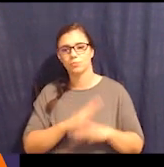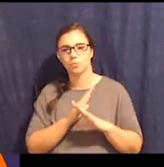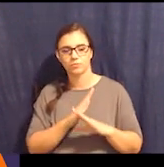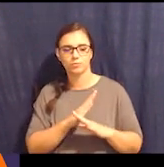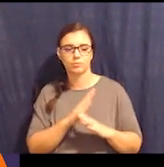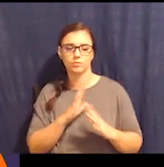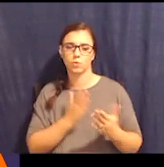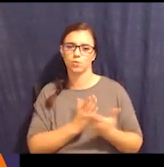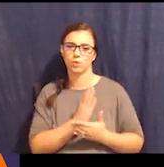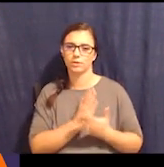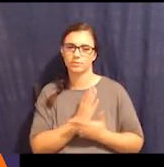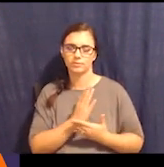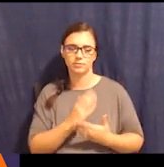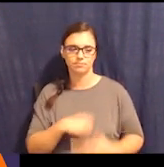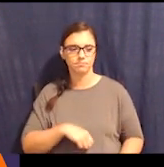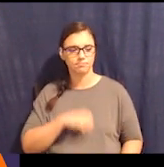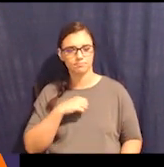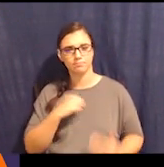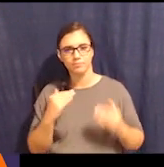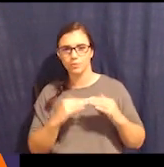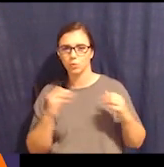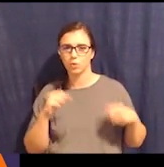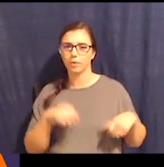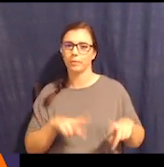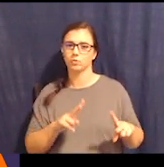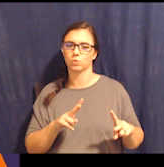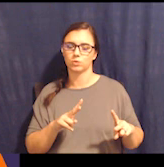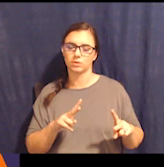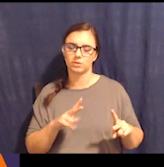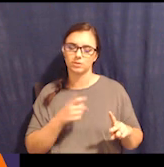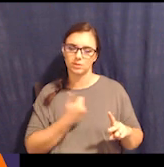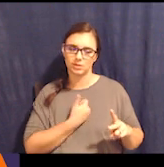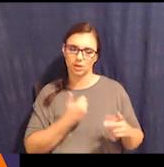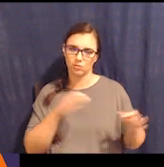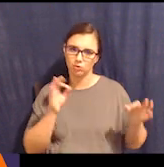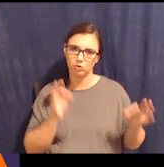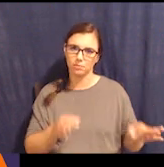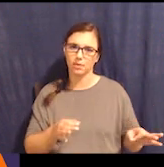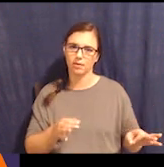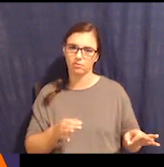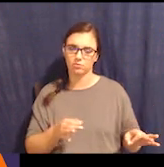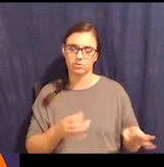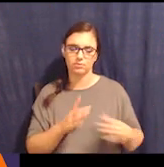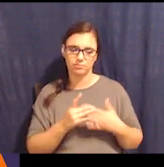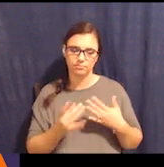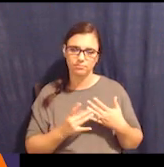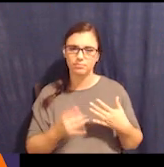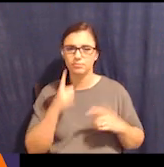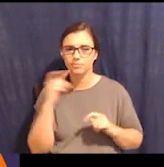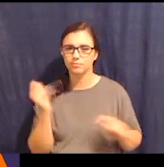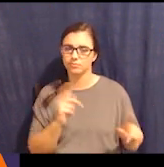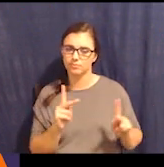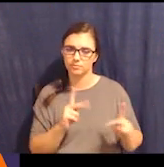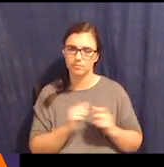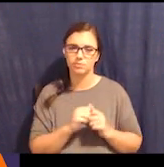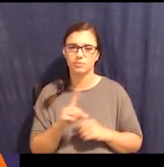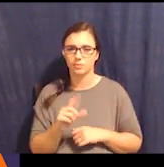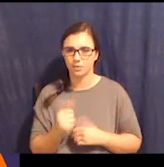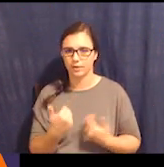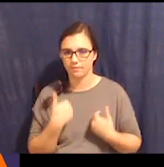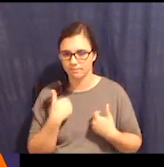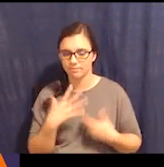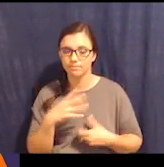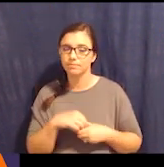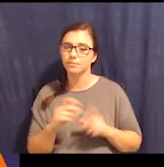opportunities, self-determination, and choices for all people with disabilities, including those with psychiatric disabilities.